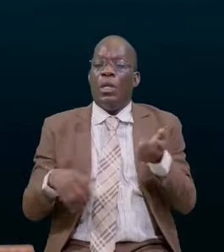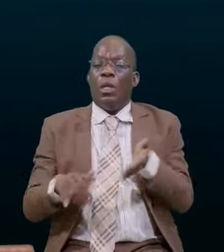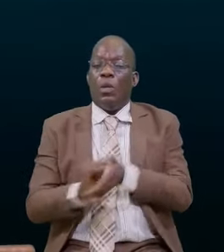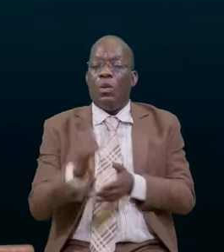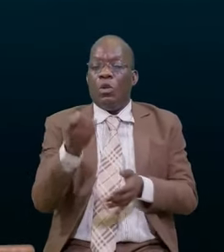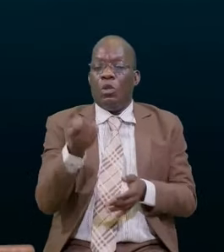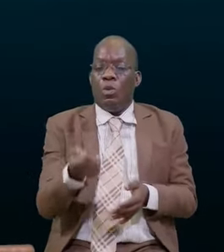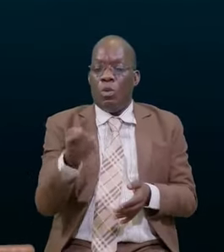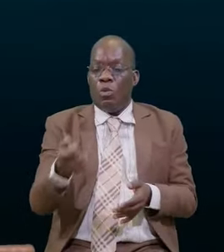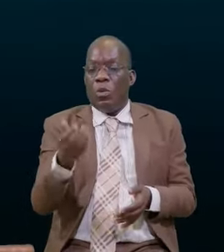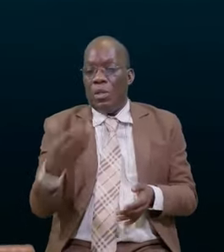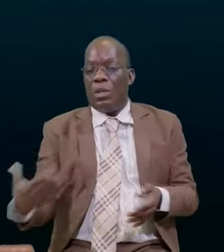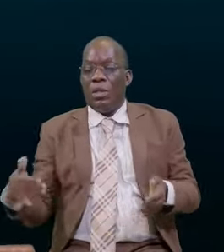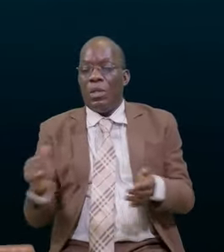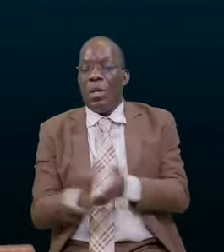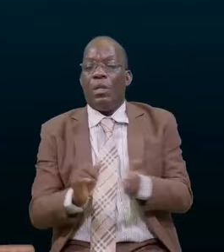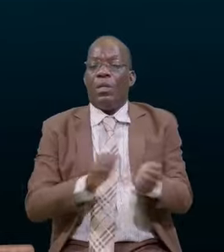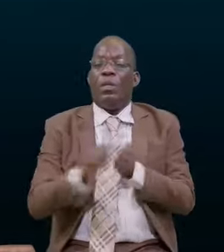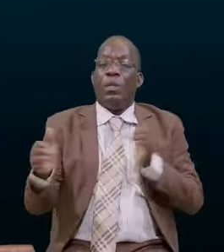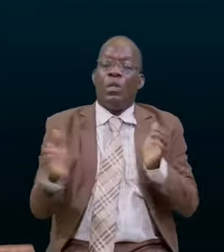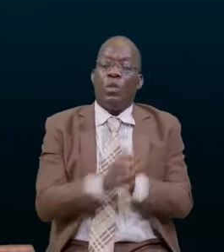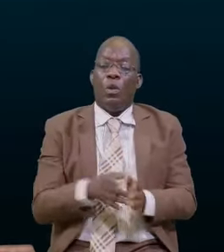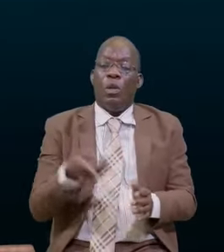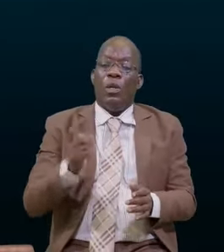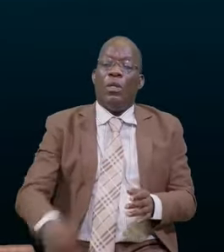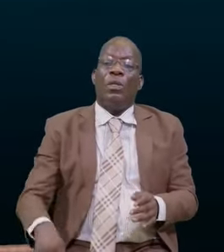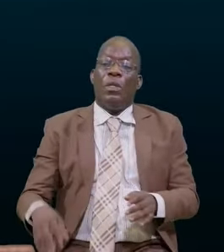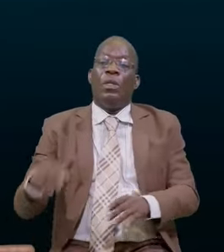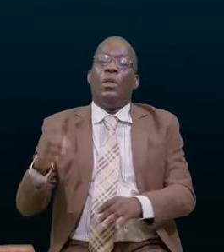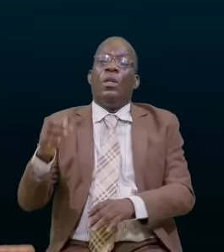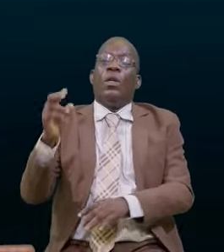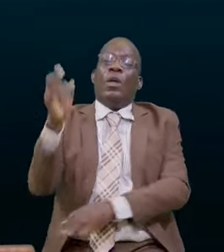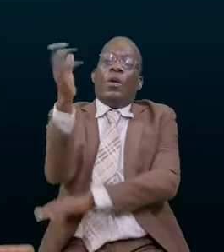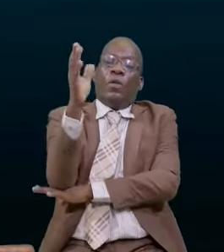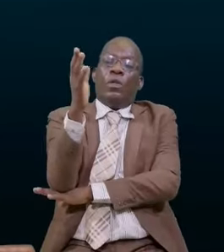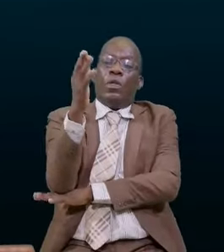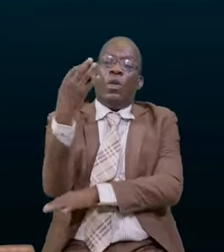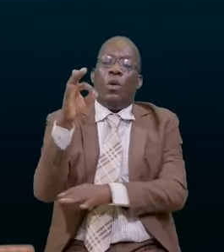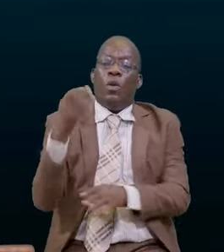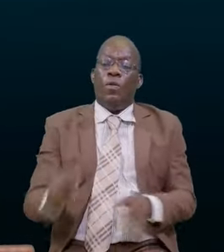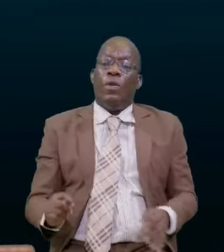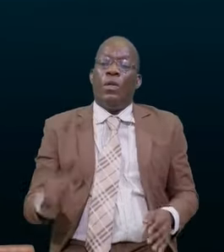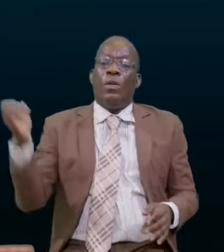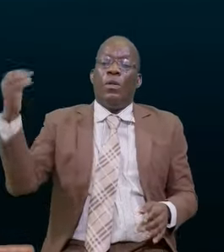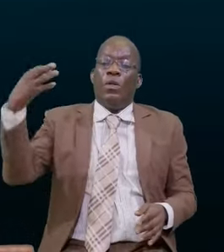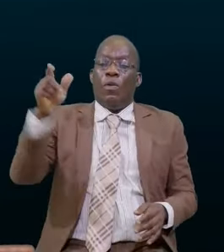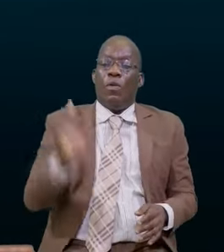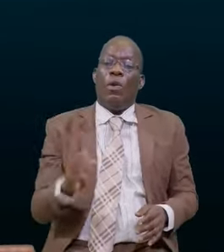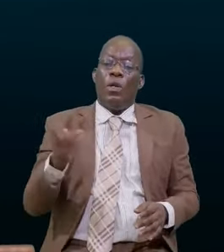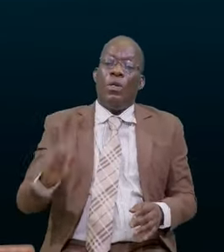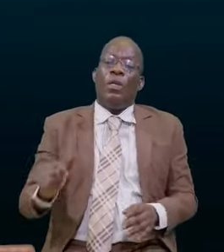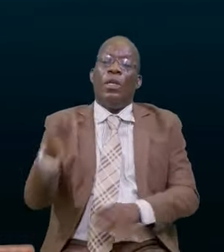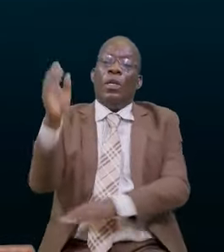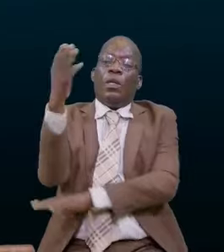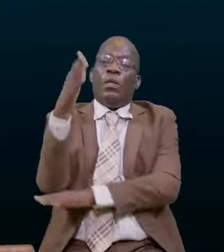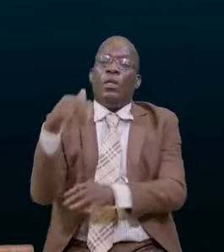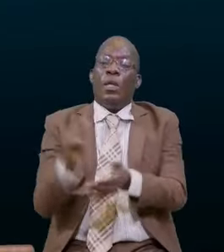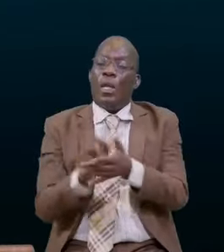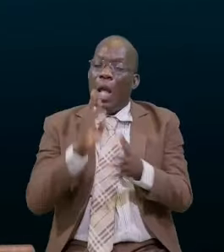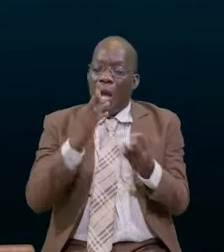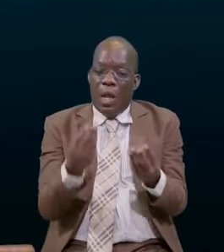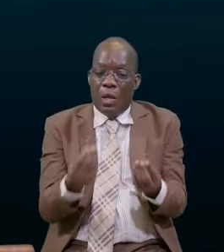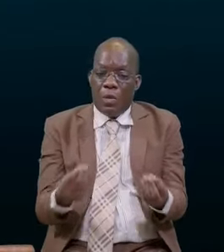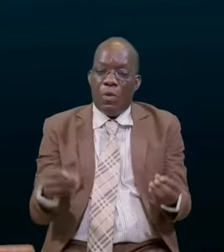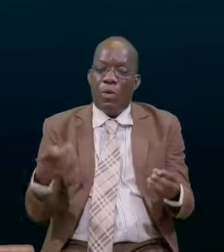SP the vine of the grace of God the vine of the fruit of the spirit the vine that are tender the Lord will open our eyes